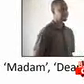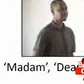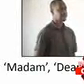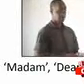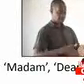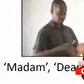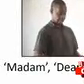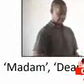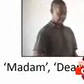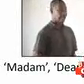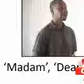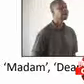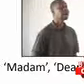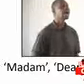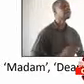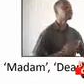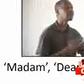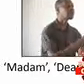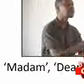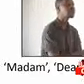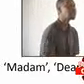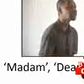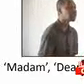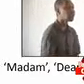we now have to move to the salutation.